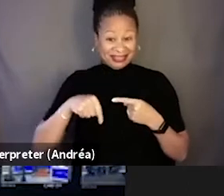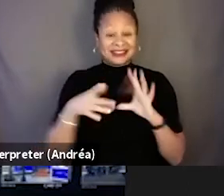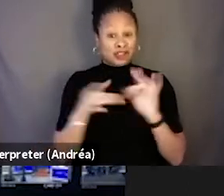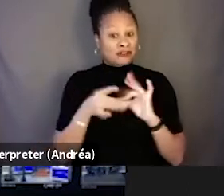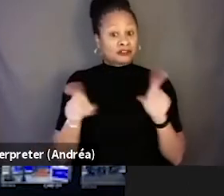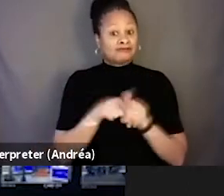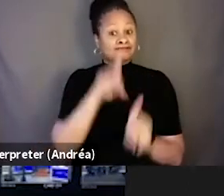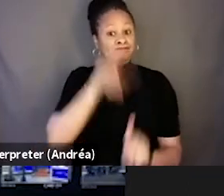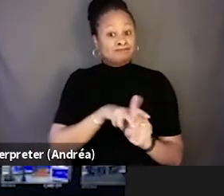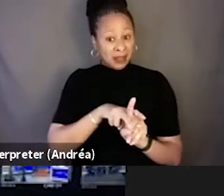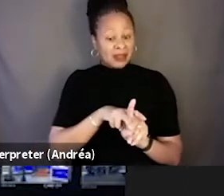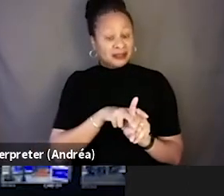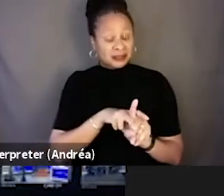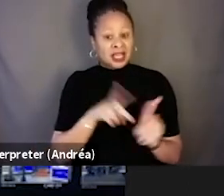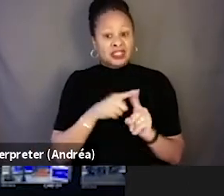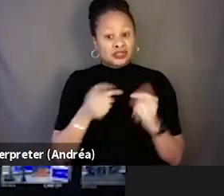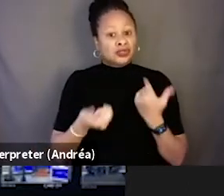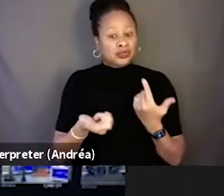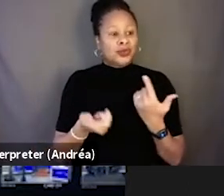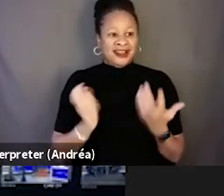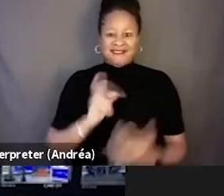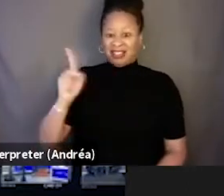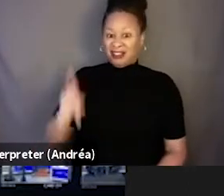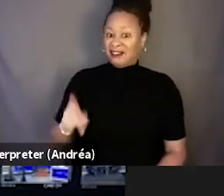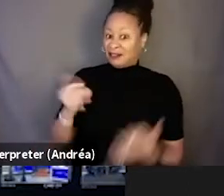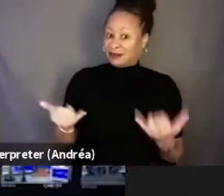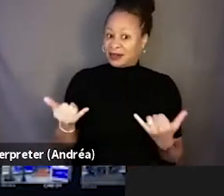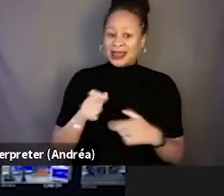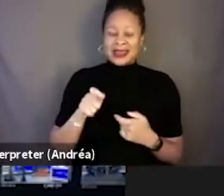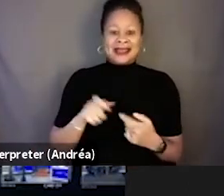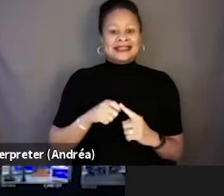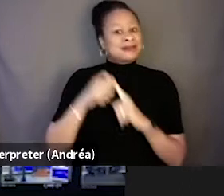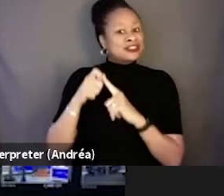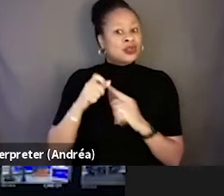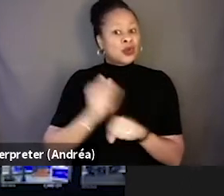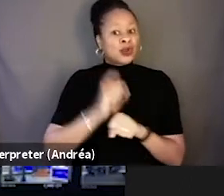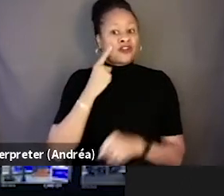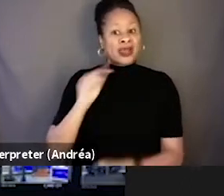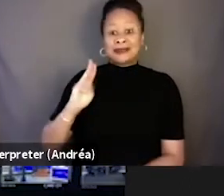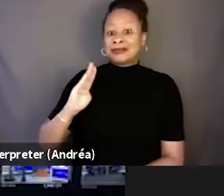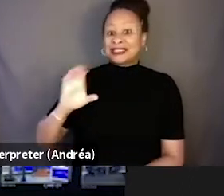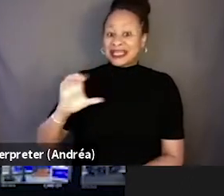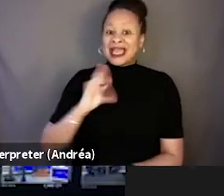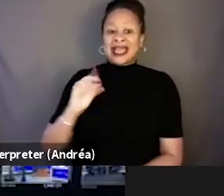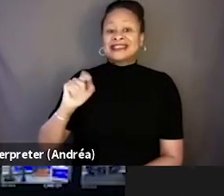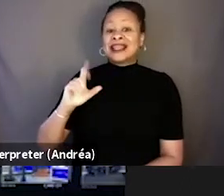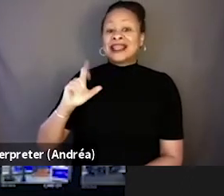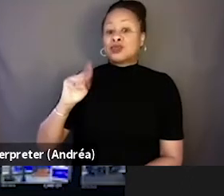it applies to coverage in Philadelphia right now, and especially working for an NBC and Telemundo